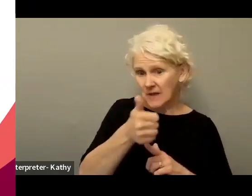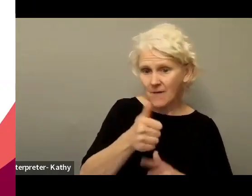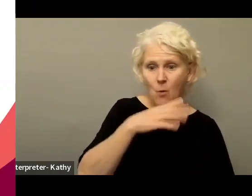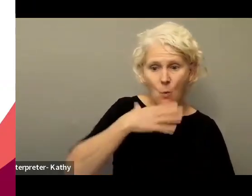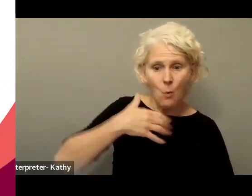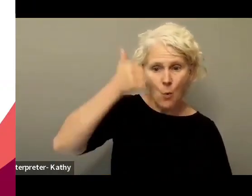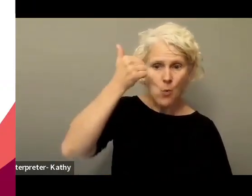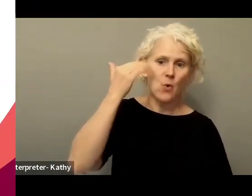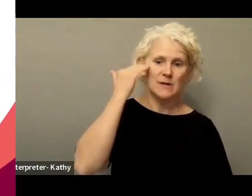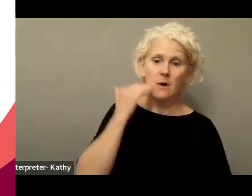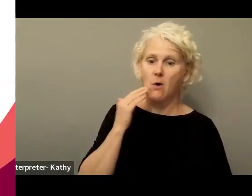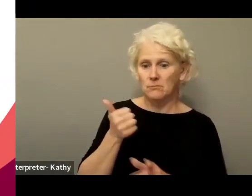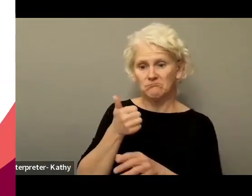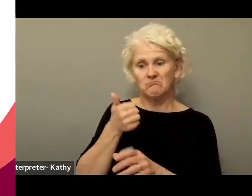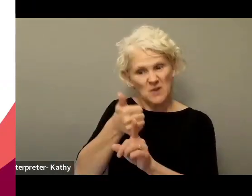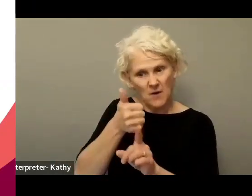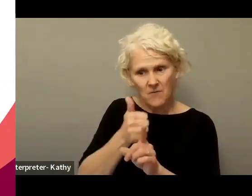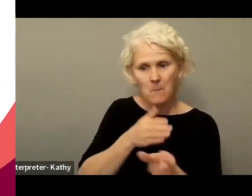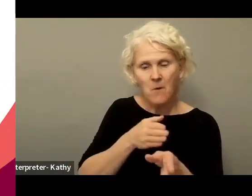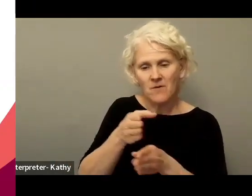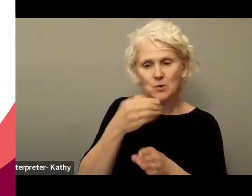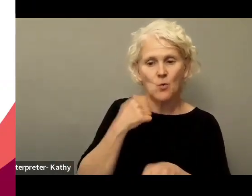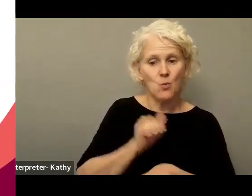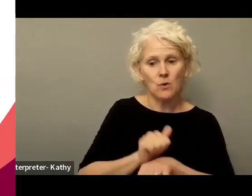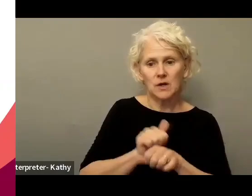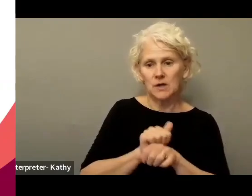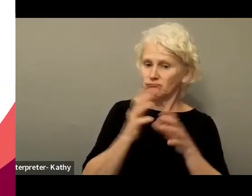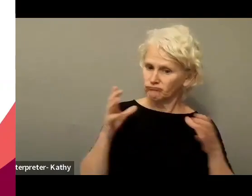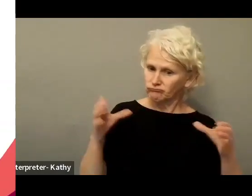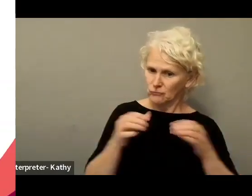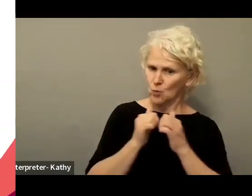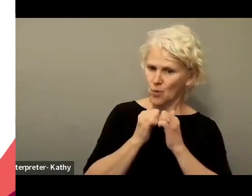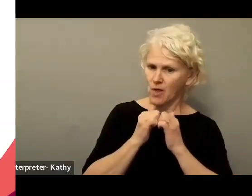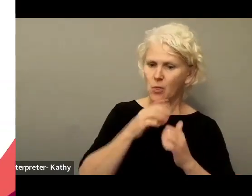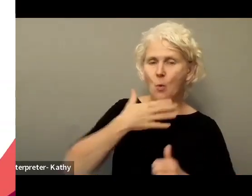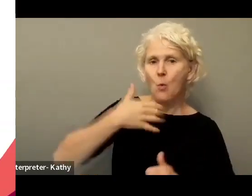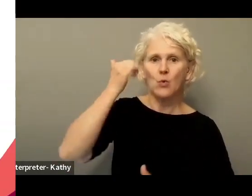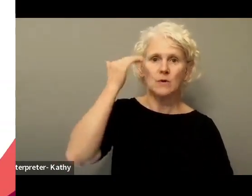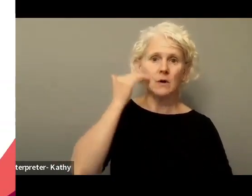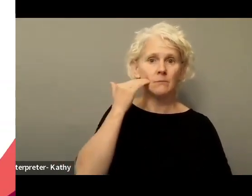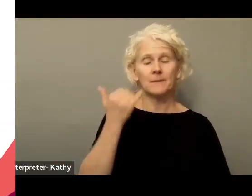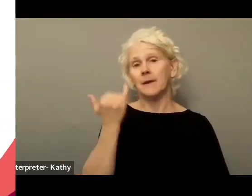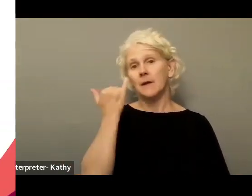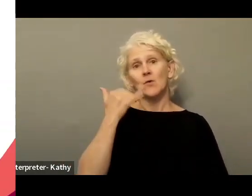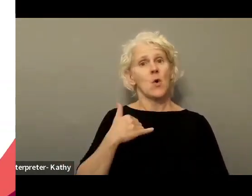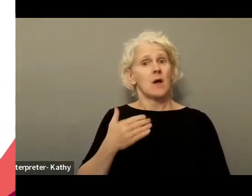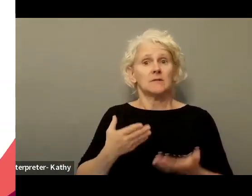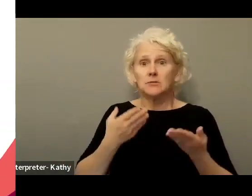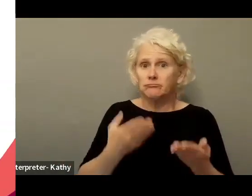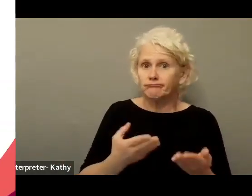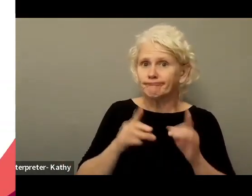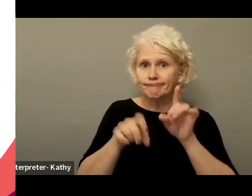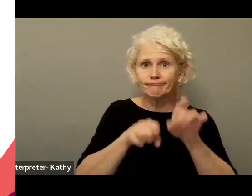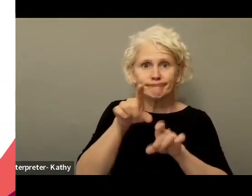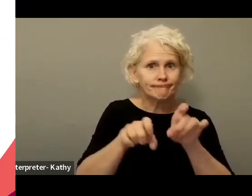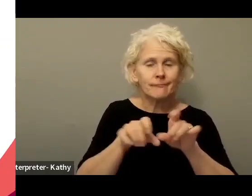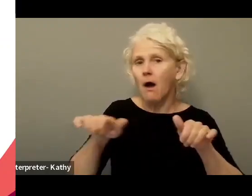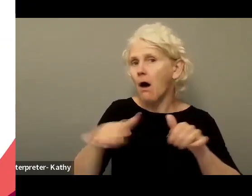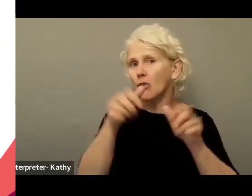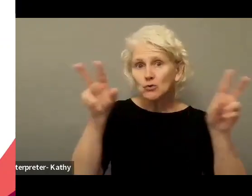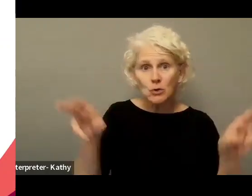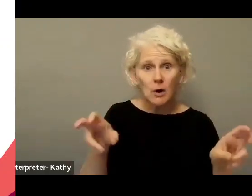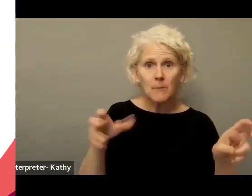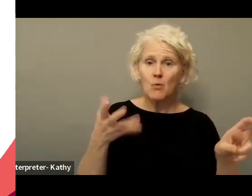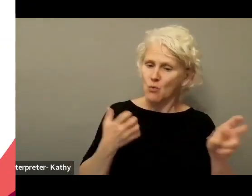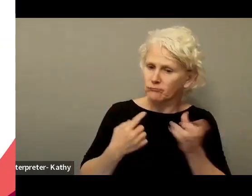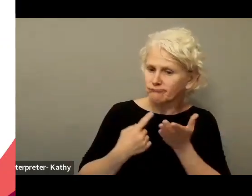professional working with older adults, some really good information. Again, if you have suggestions or questions about other topics that you'd like to see